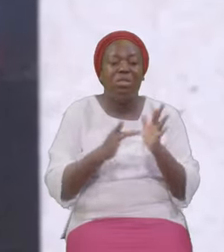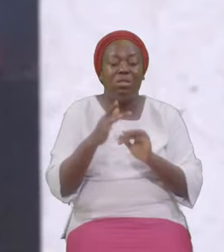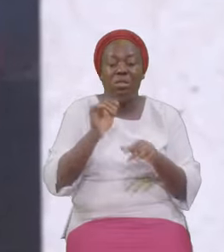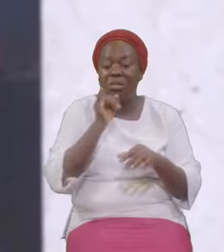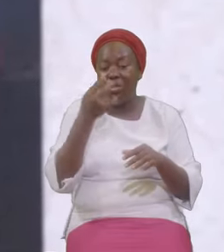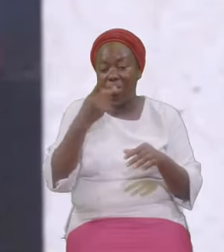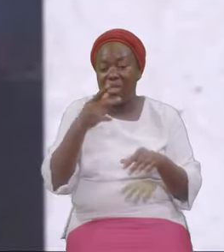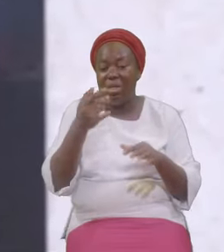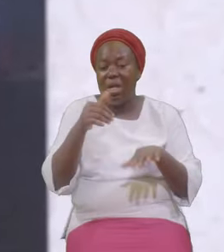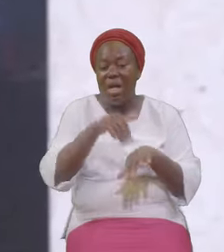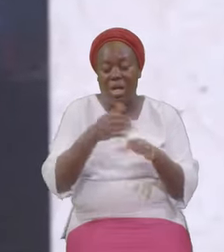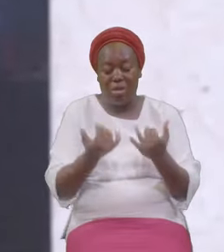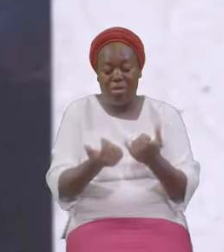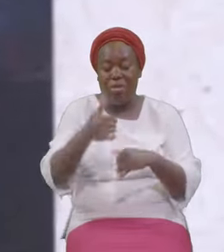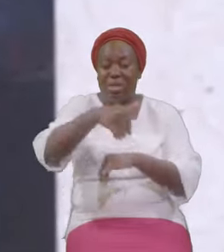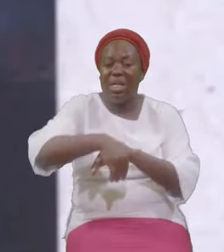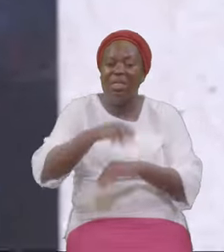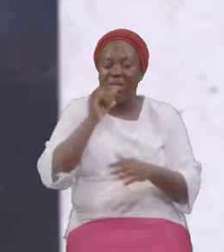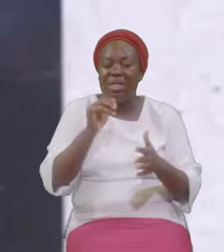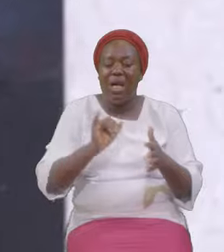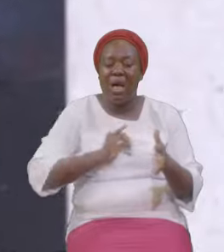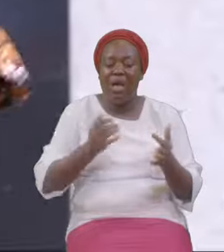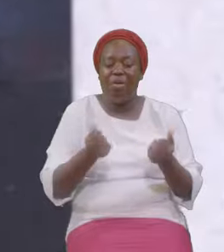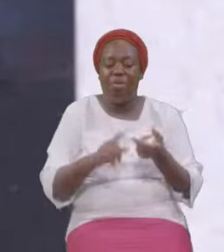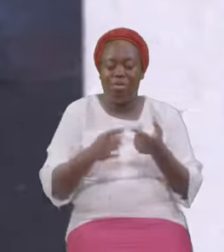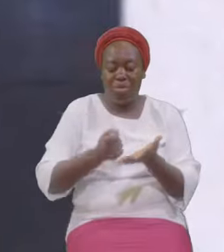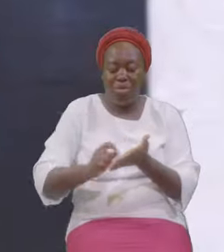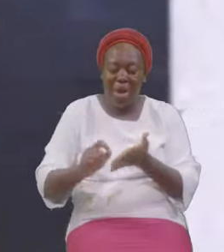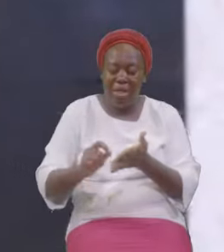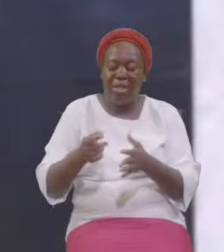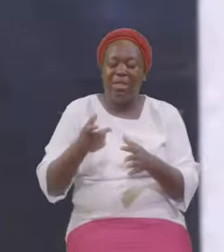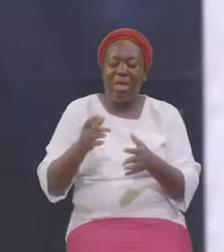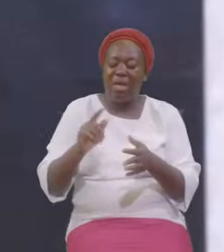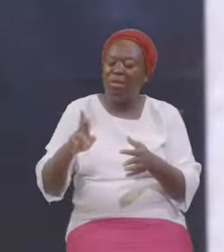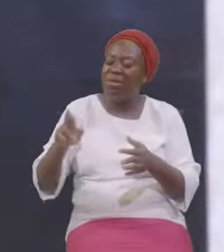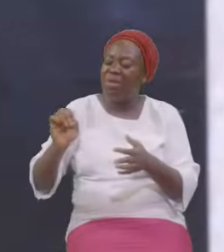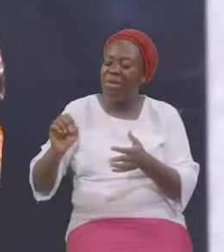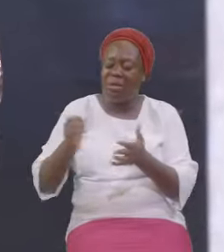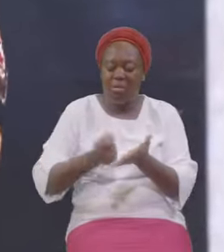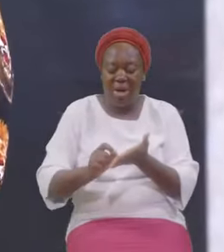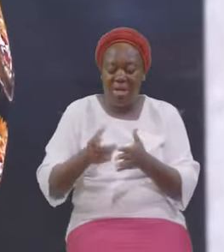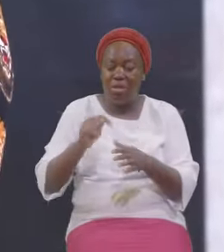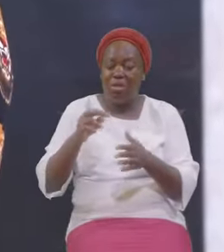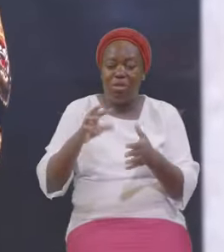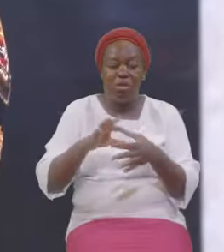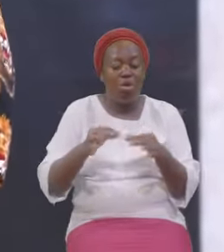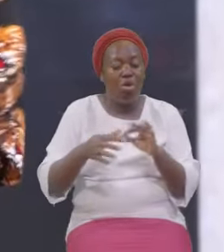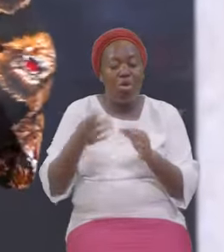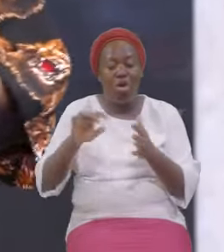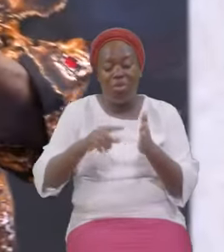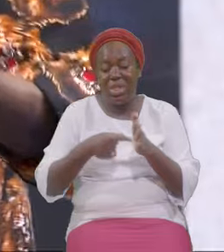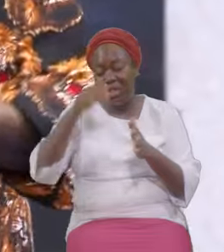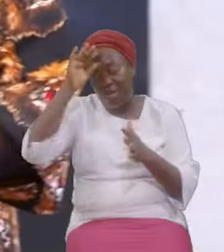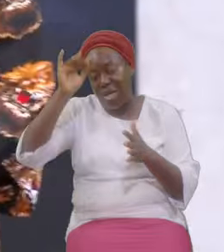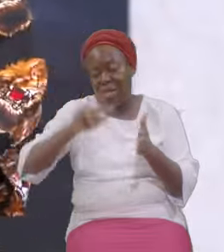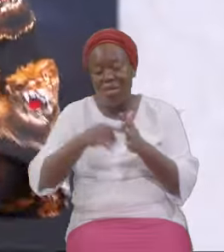want to rewrite the story of this man's life. I want to rewrite the story of this woman's life. And if